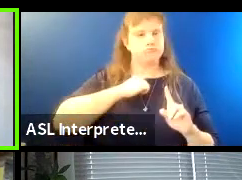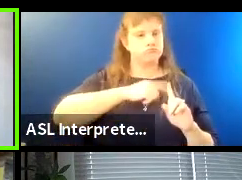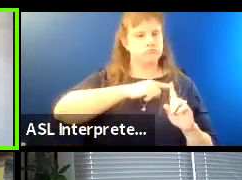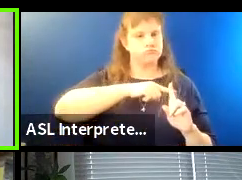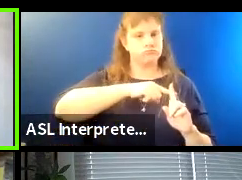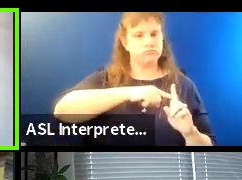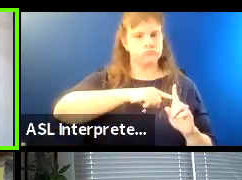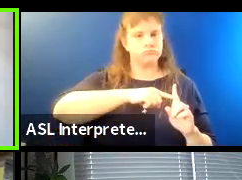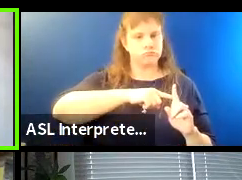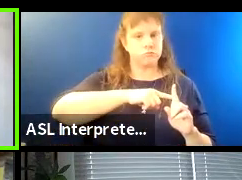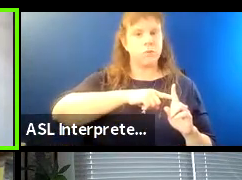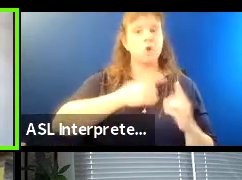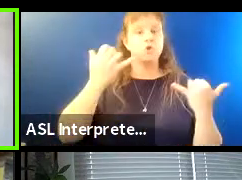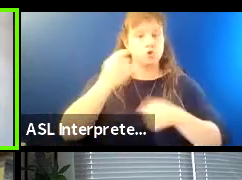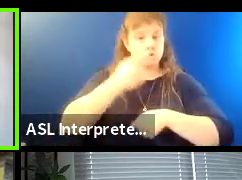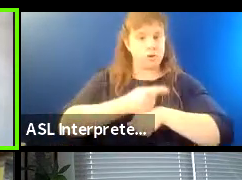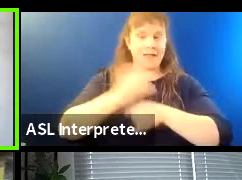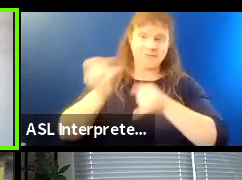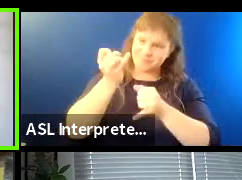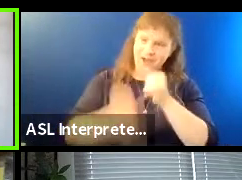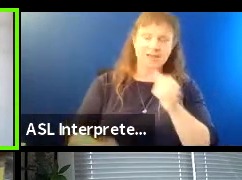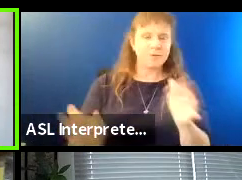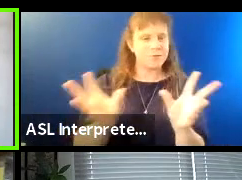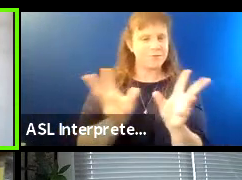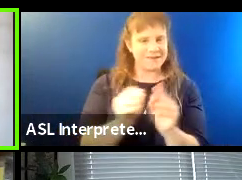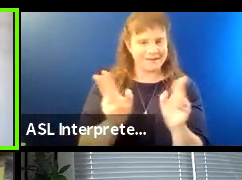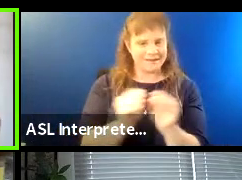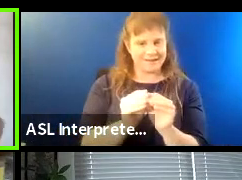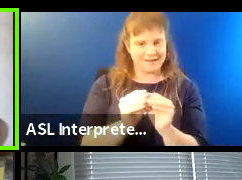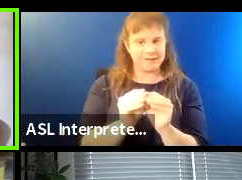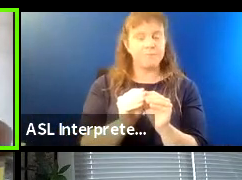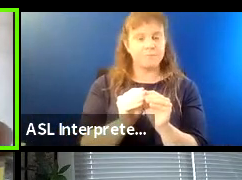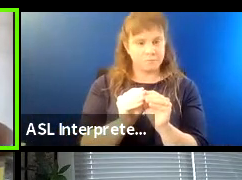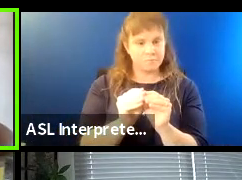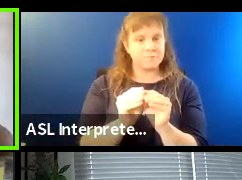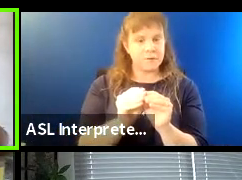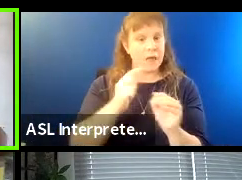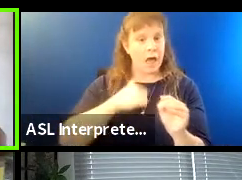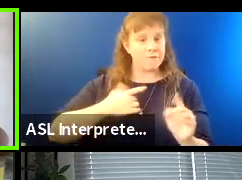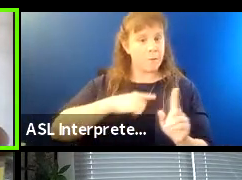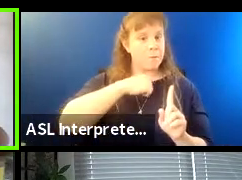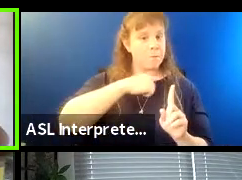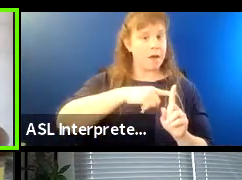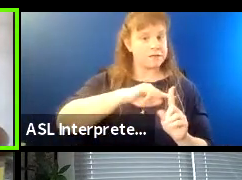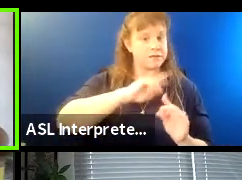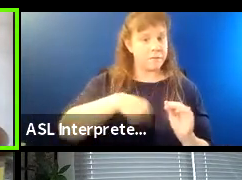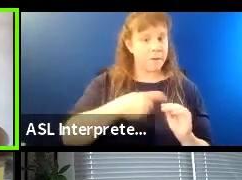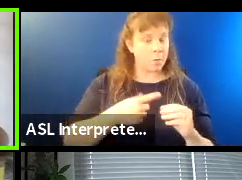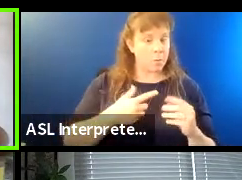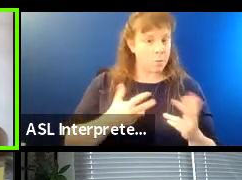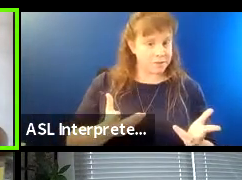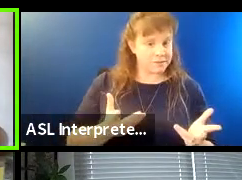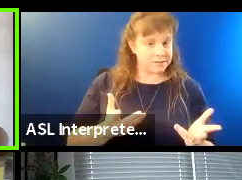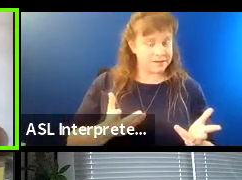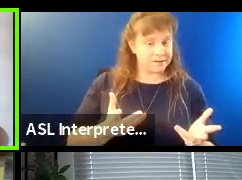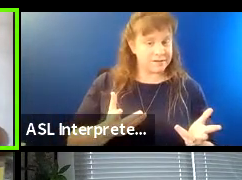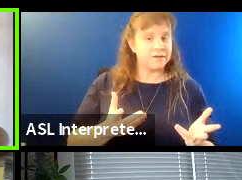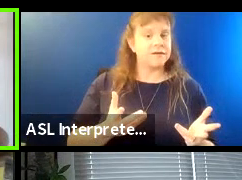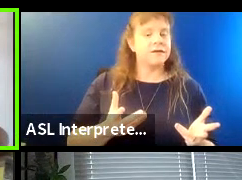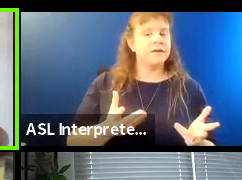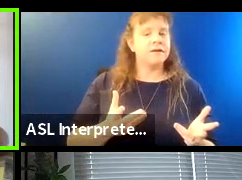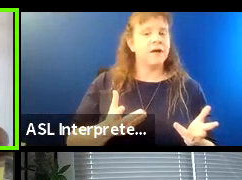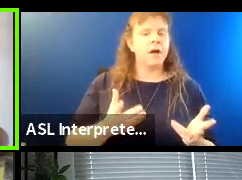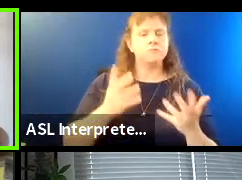we are today in our final meeting, is just the extraordinary